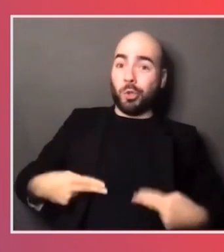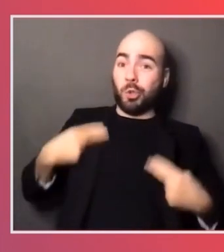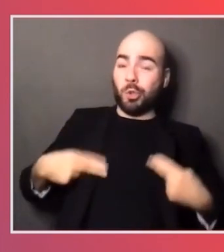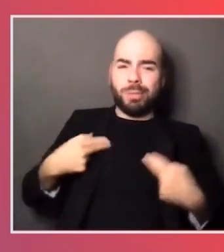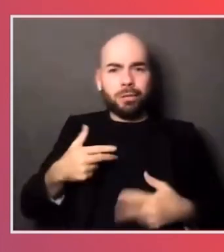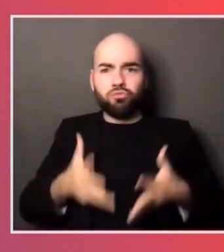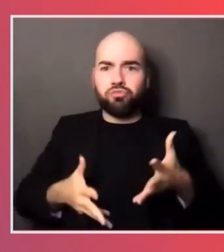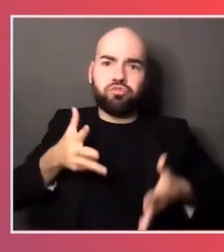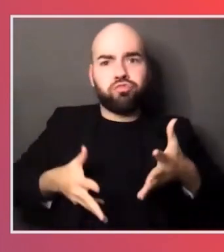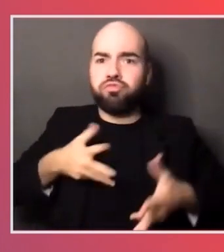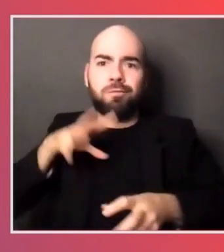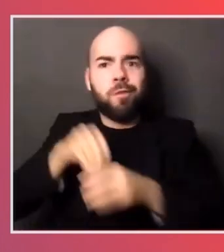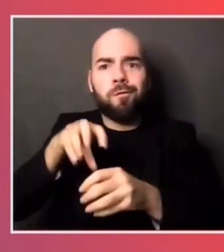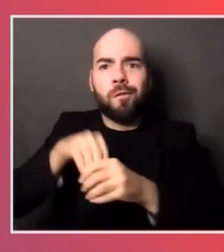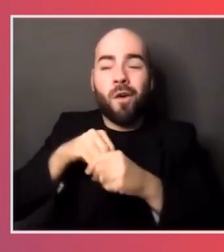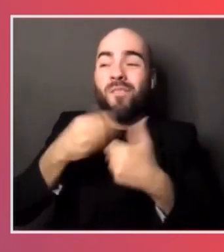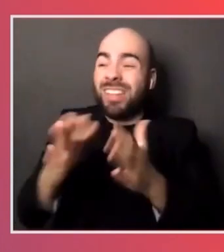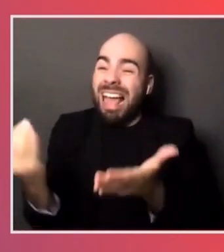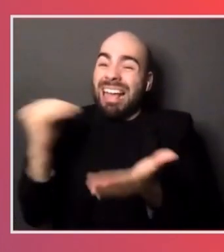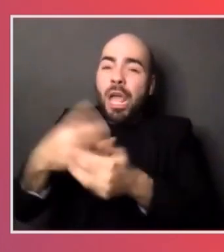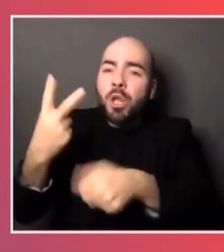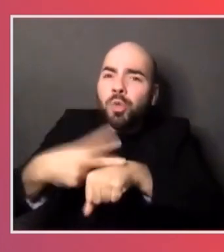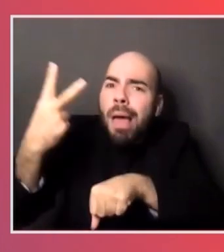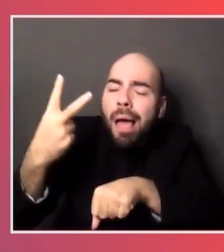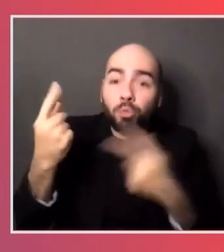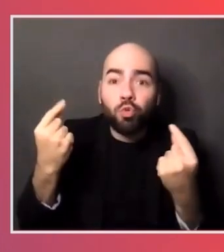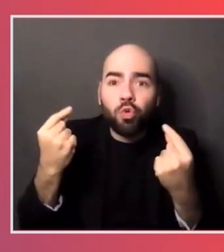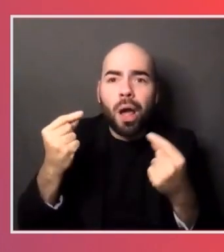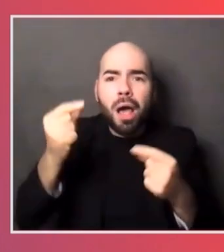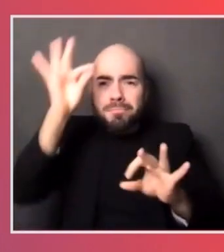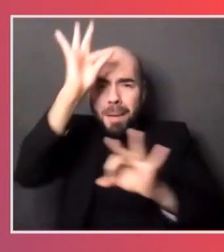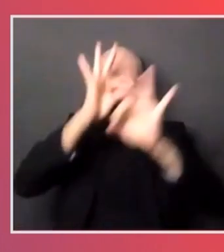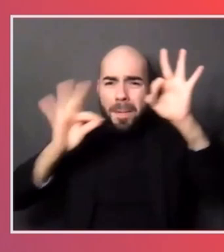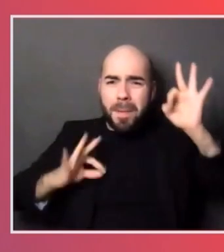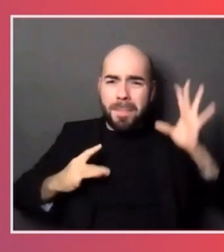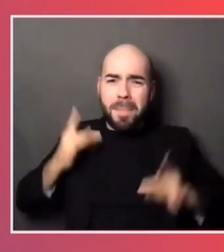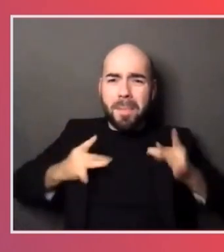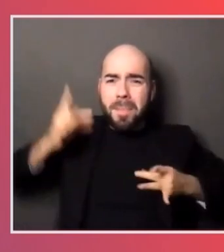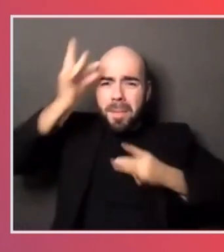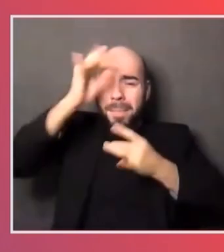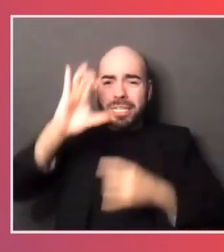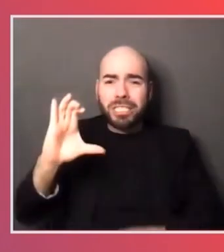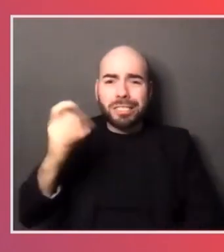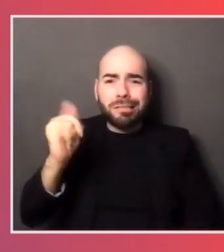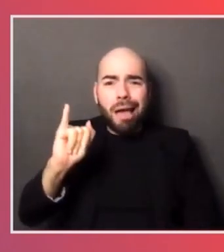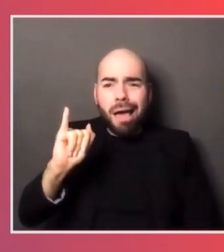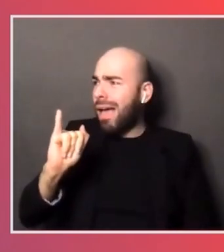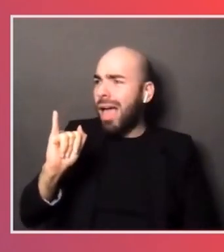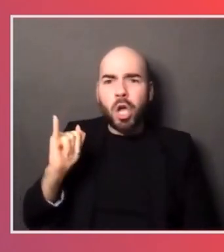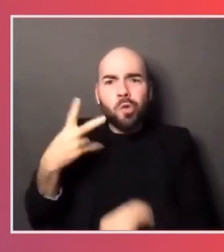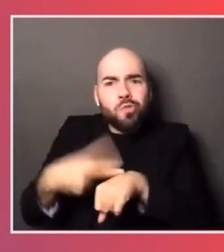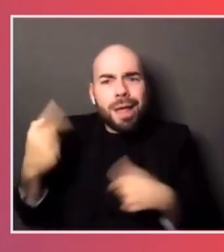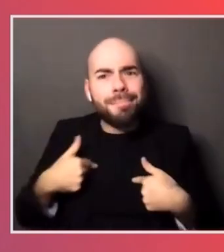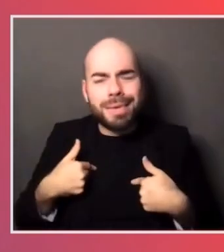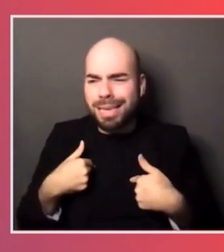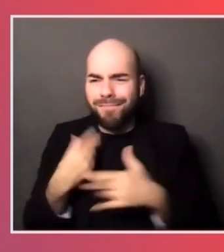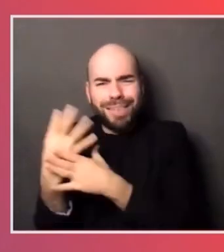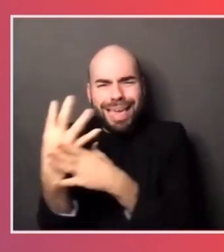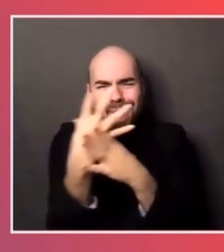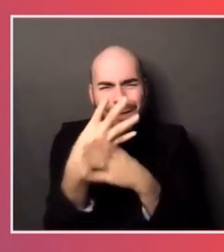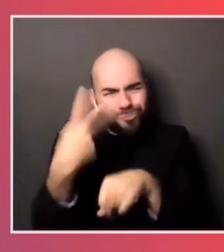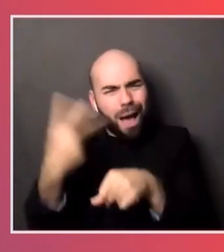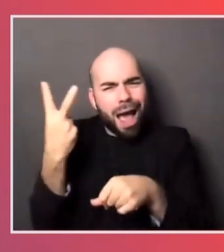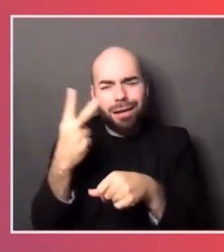I had to shoot the movie 2 times. But I would love to be. All about that. Yeah, we all. I would love to be. I'd love to be